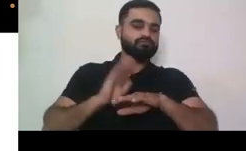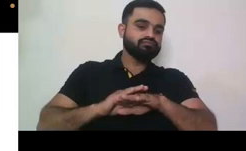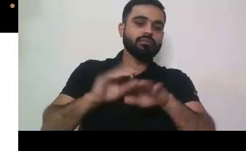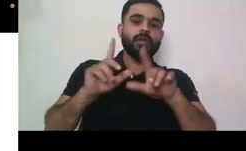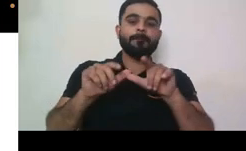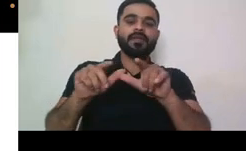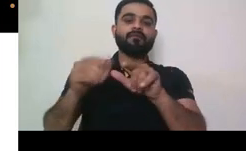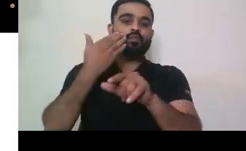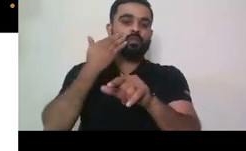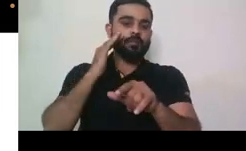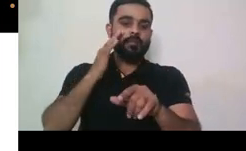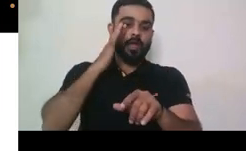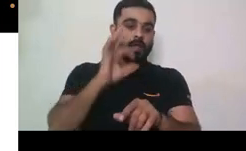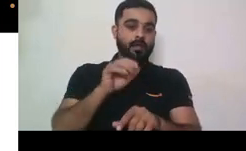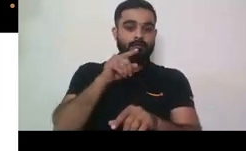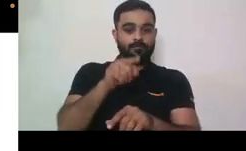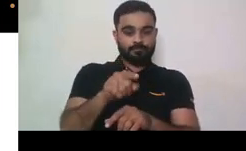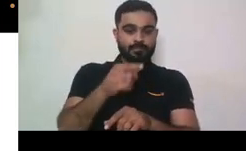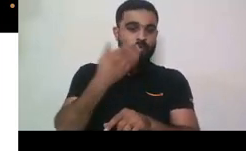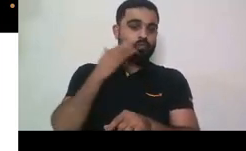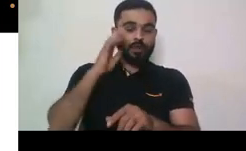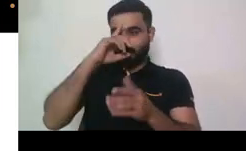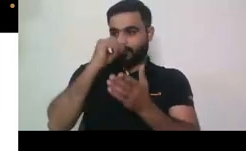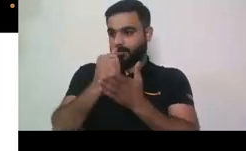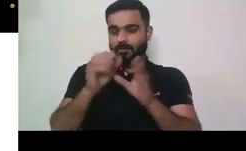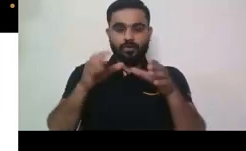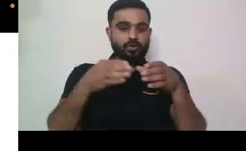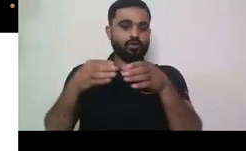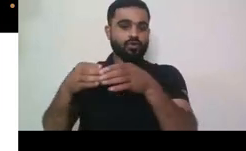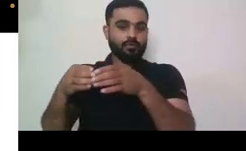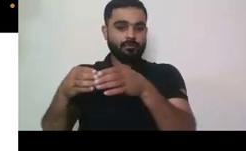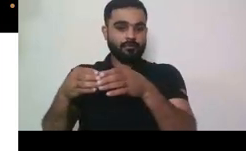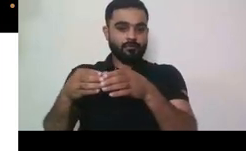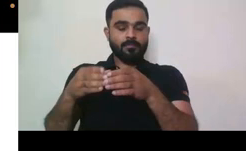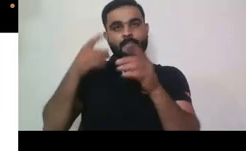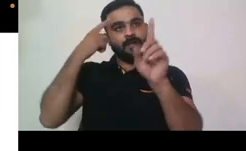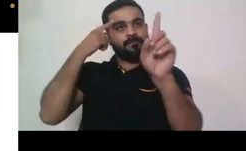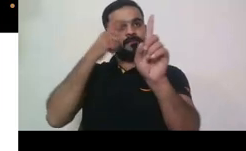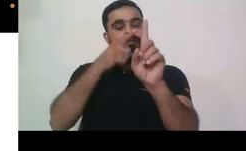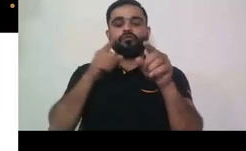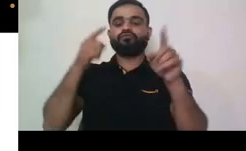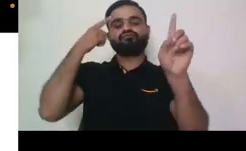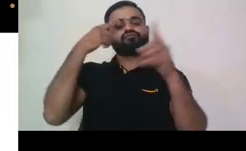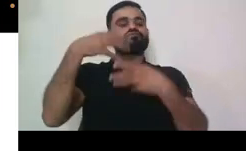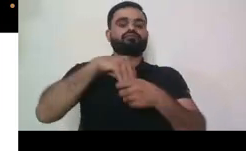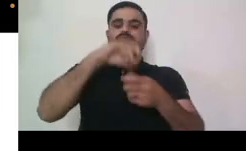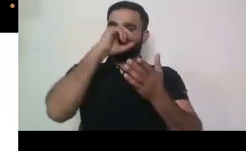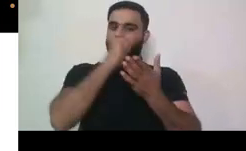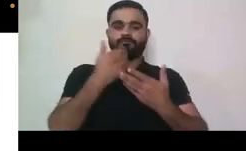And finally, and most important is, when we are deciding a group, we should have a purpose and goal, and that we have to decide.